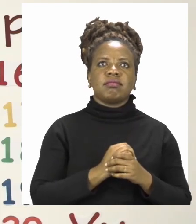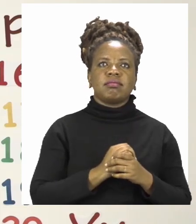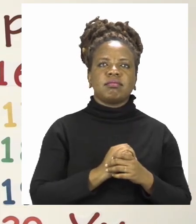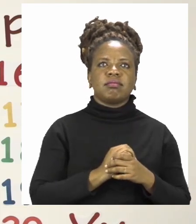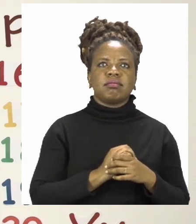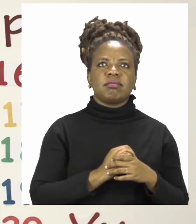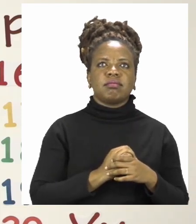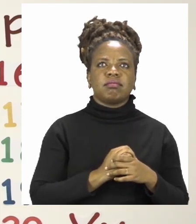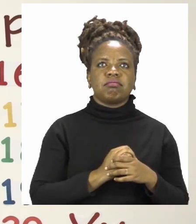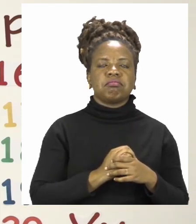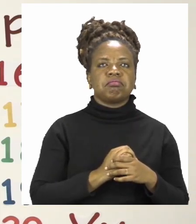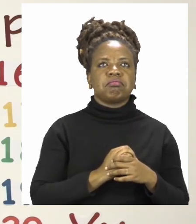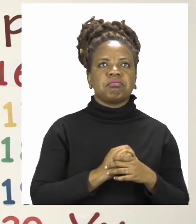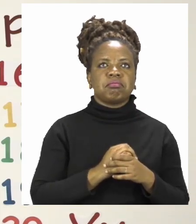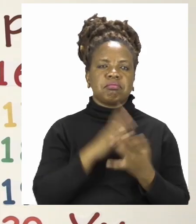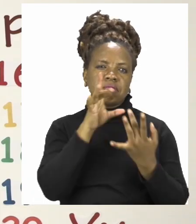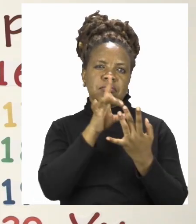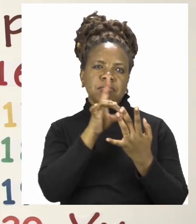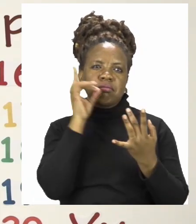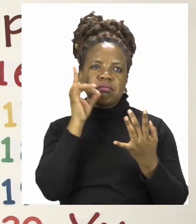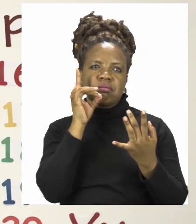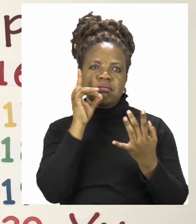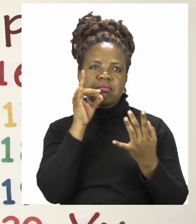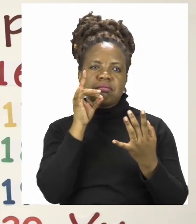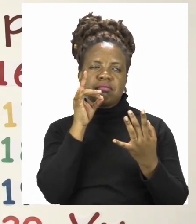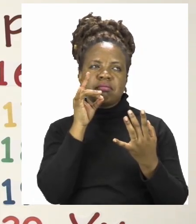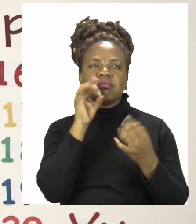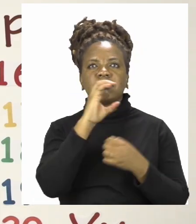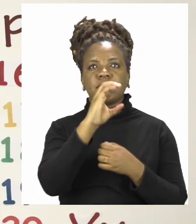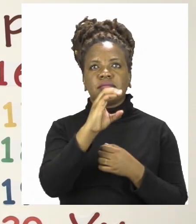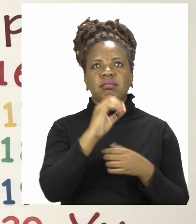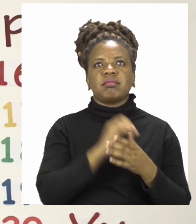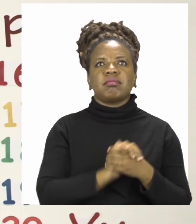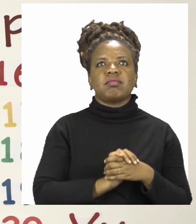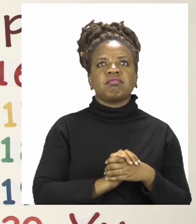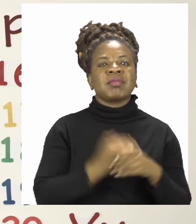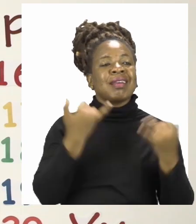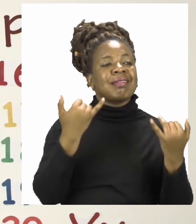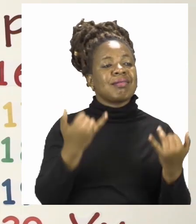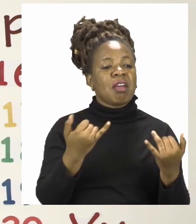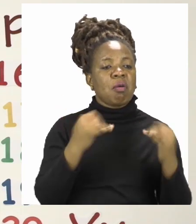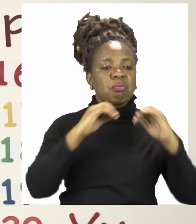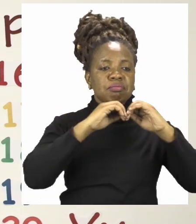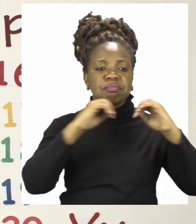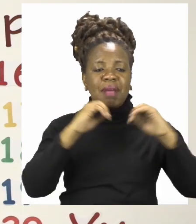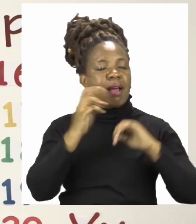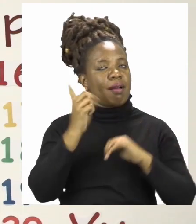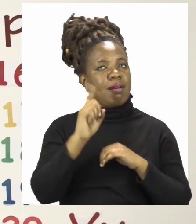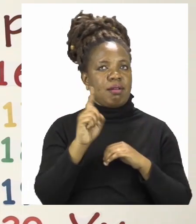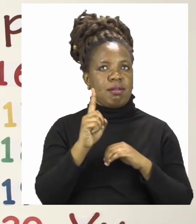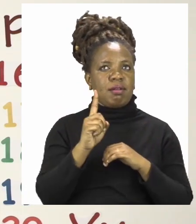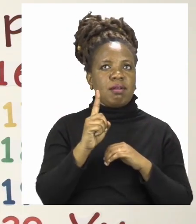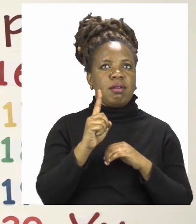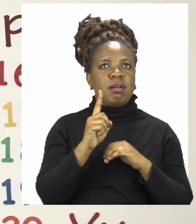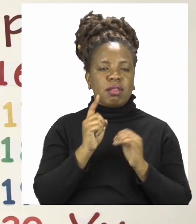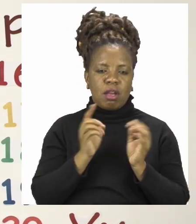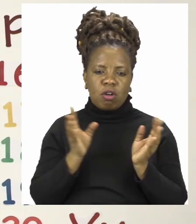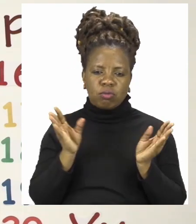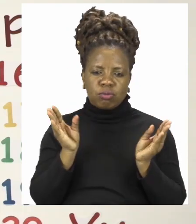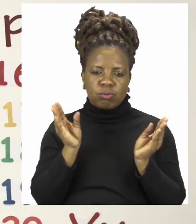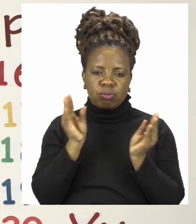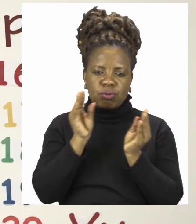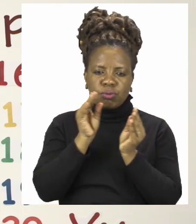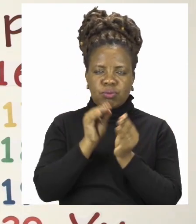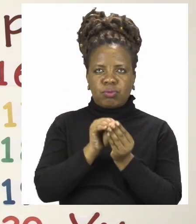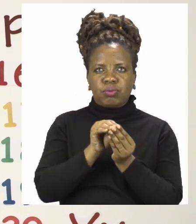C. Now instead of breaking down our number, we're now going to put it all together. They